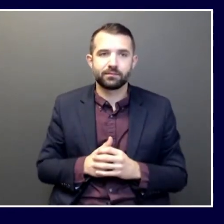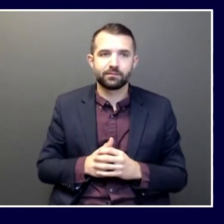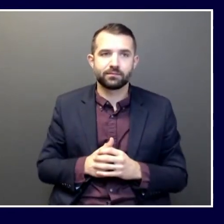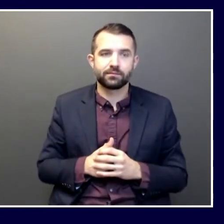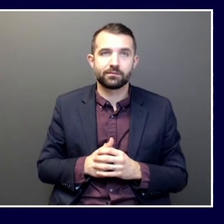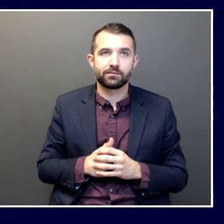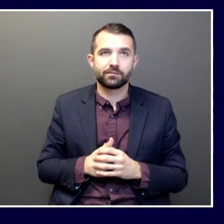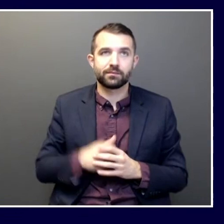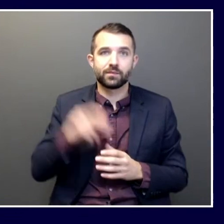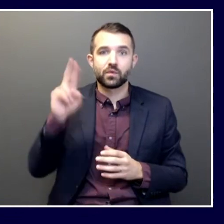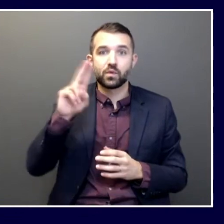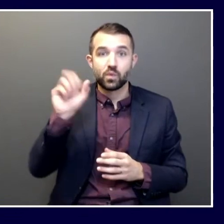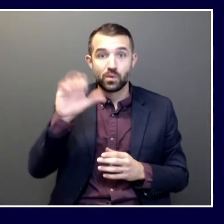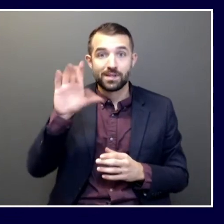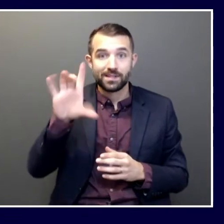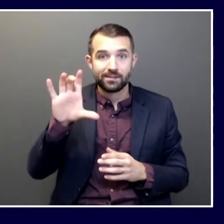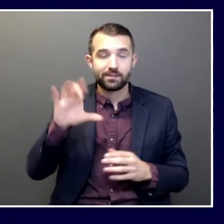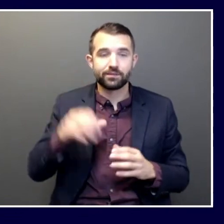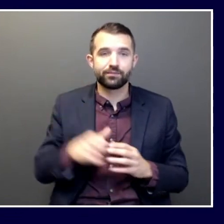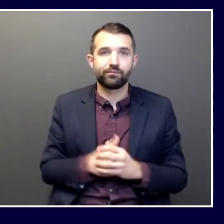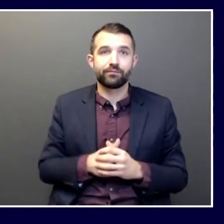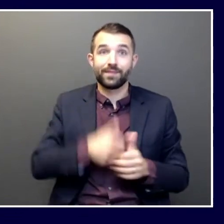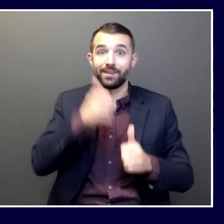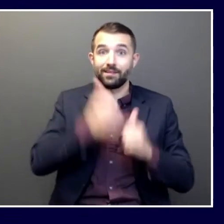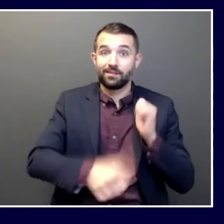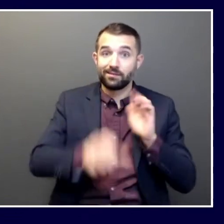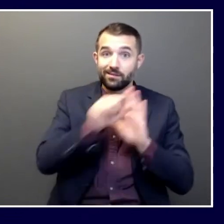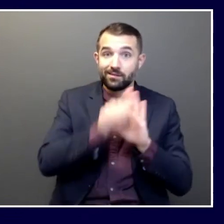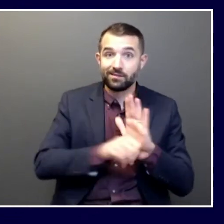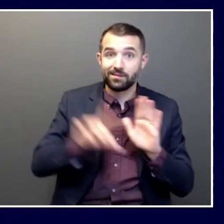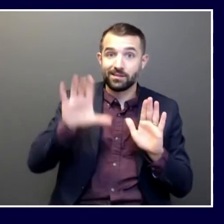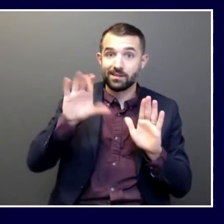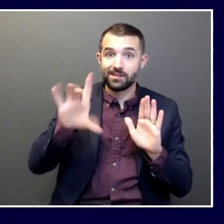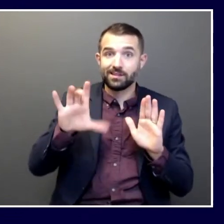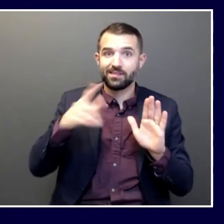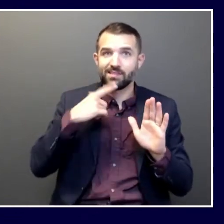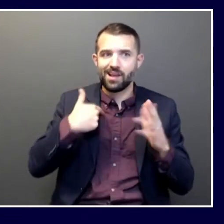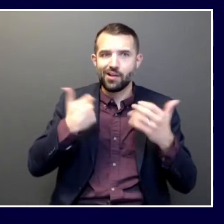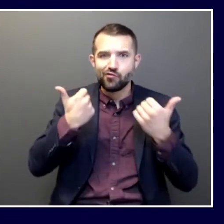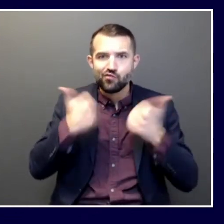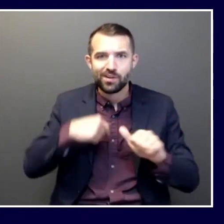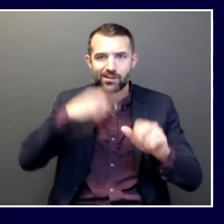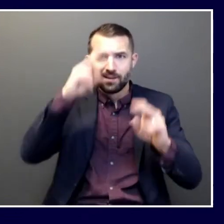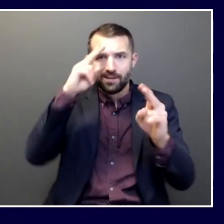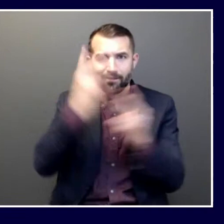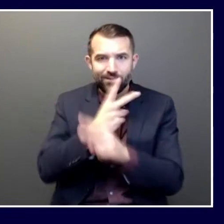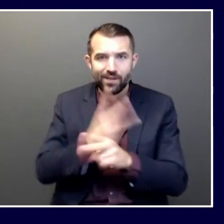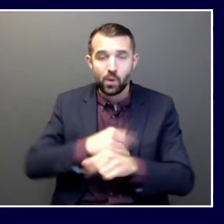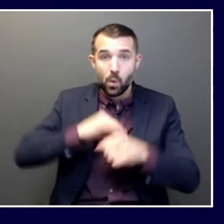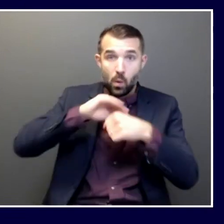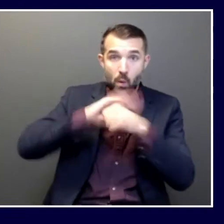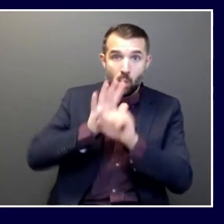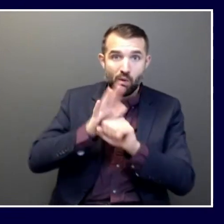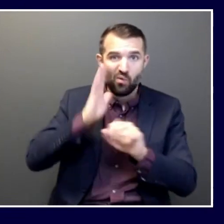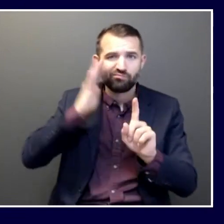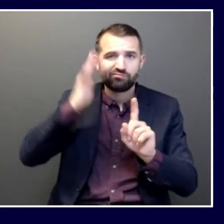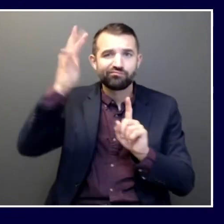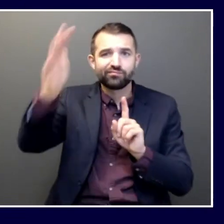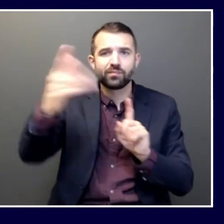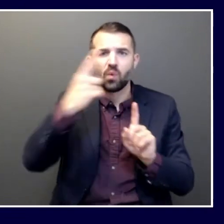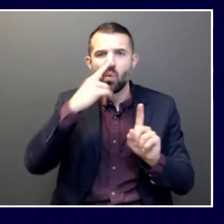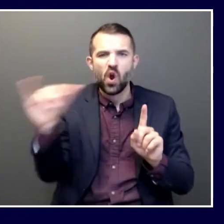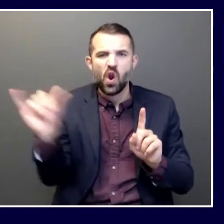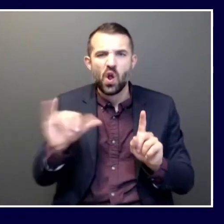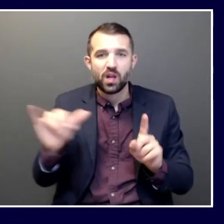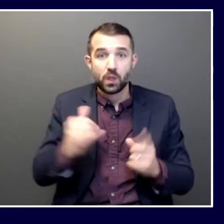on is this exact question. What is the future of COVID, particularly now that kids 5 to 11 can be vaccinated? What does that